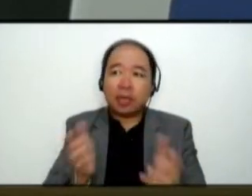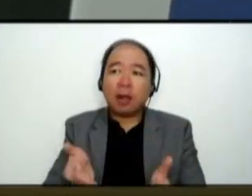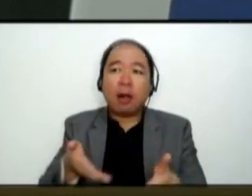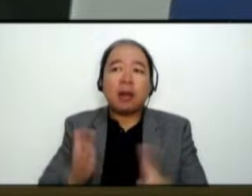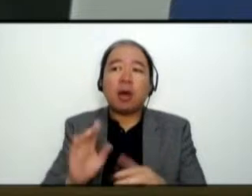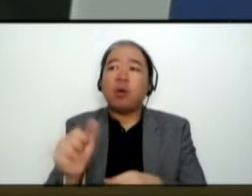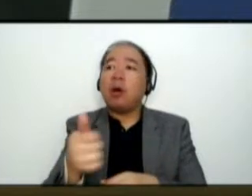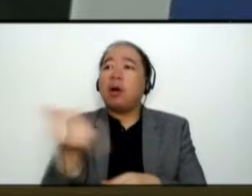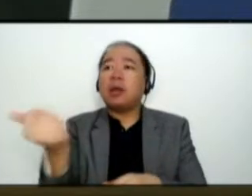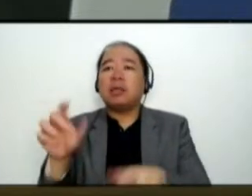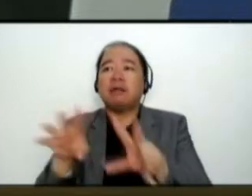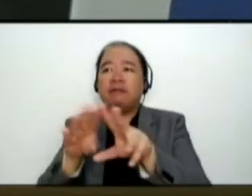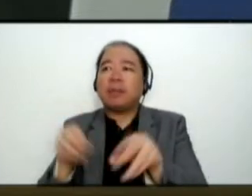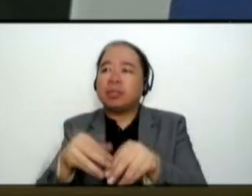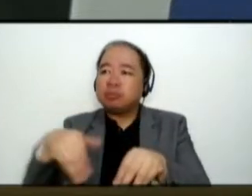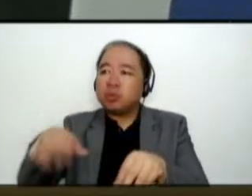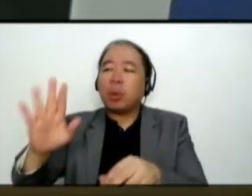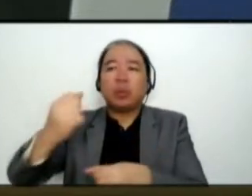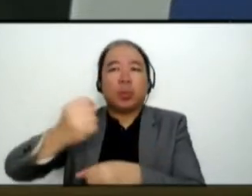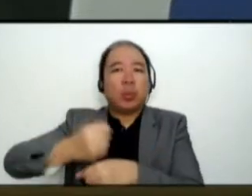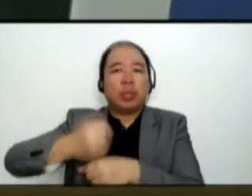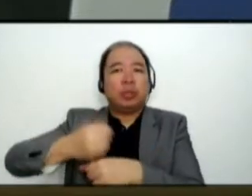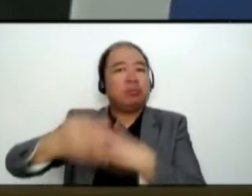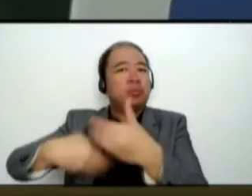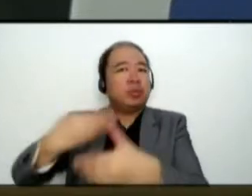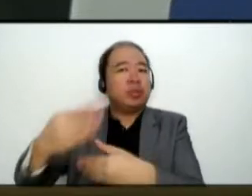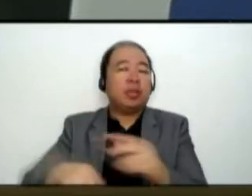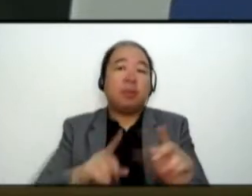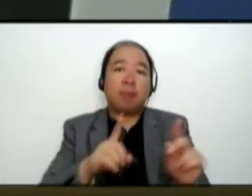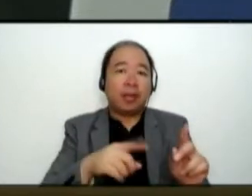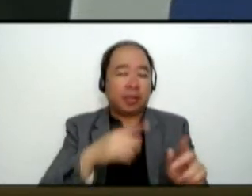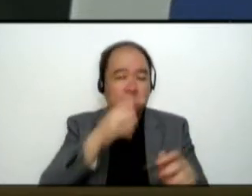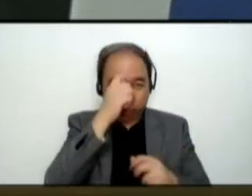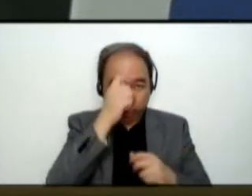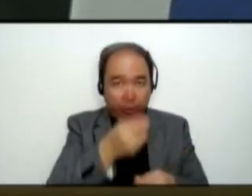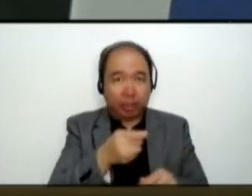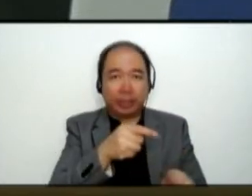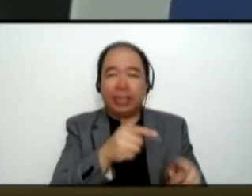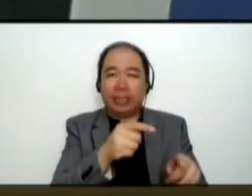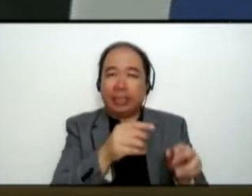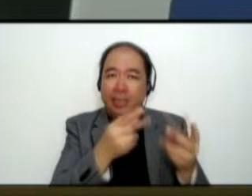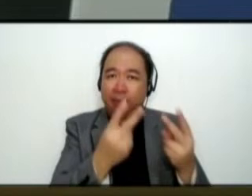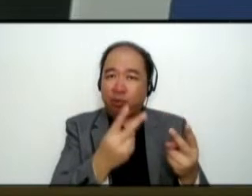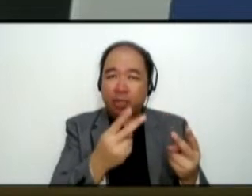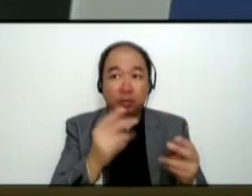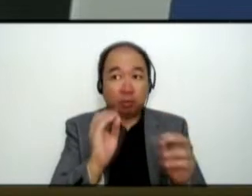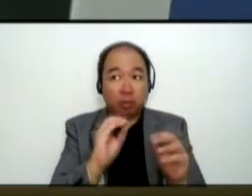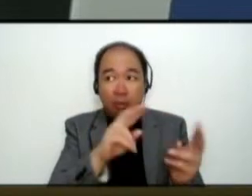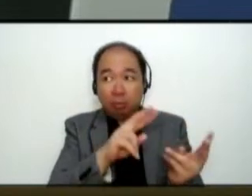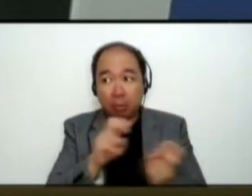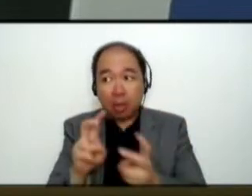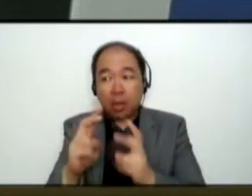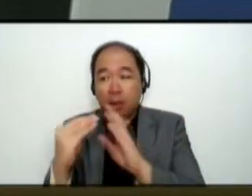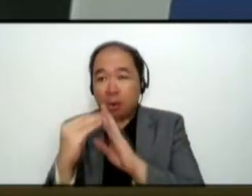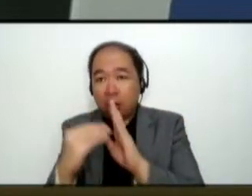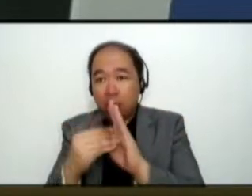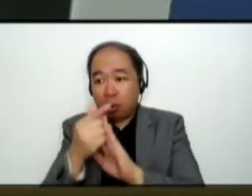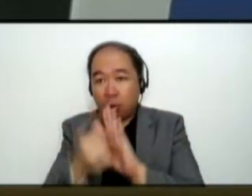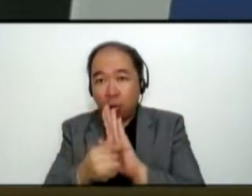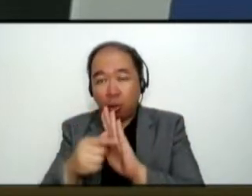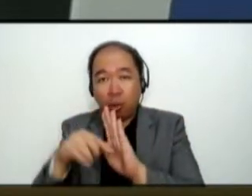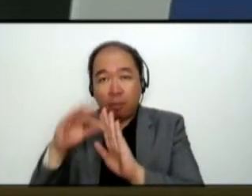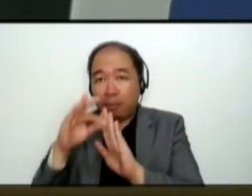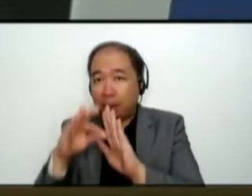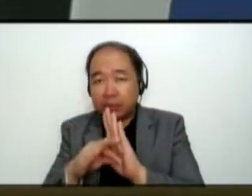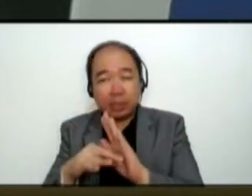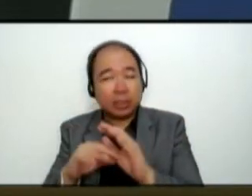and productive work. But the recognition of the importance is not reflected in law, policy, and practice.